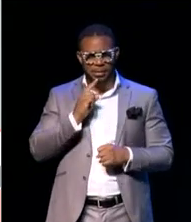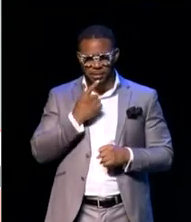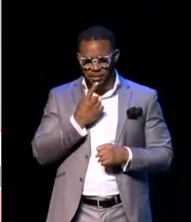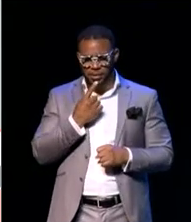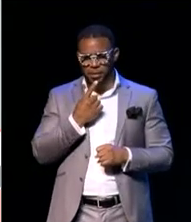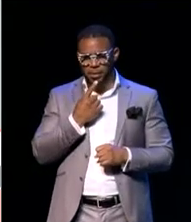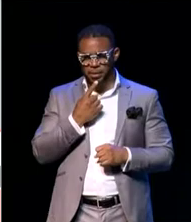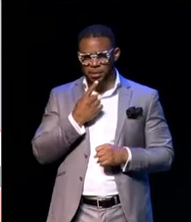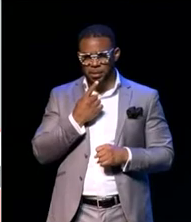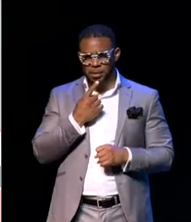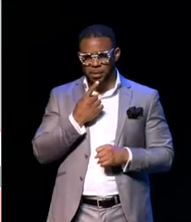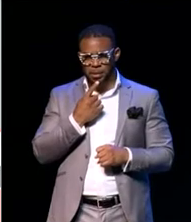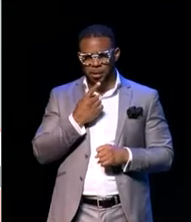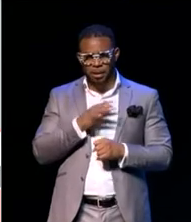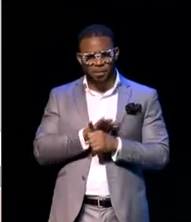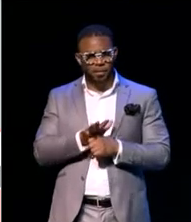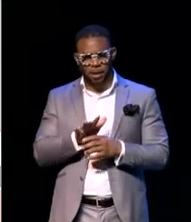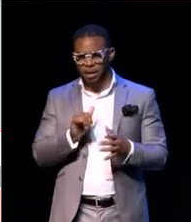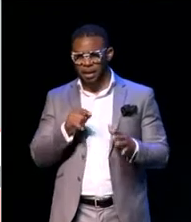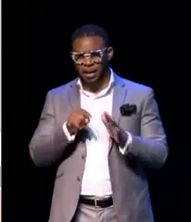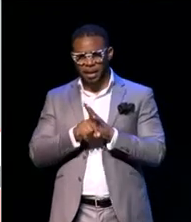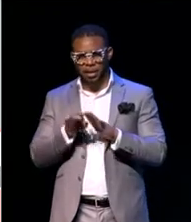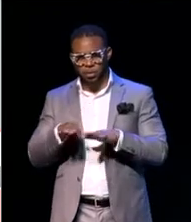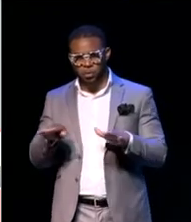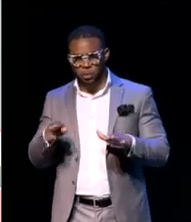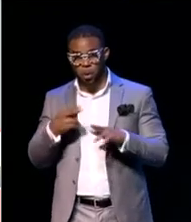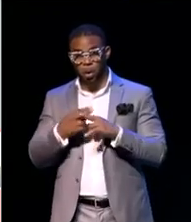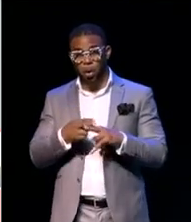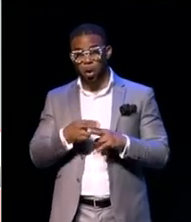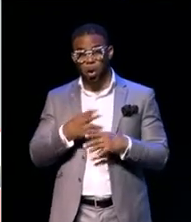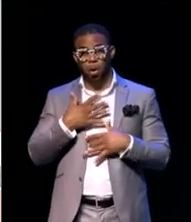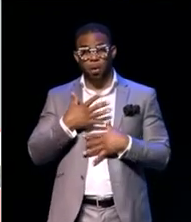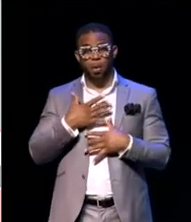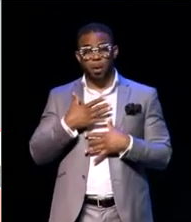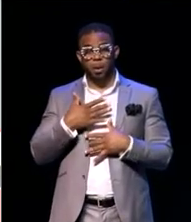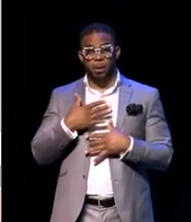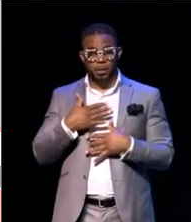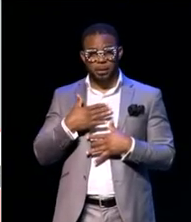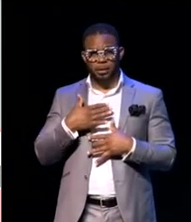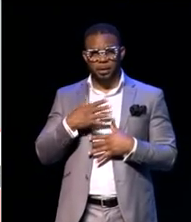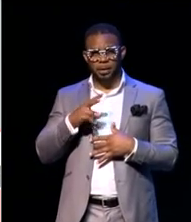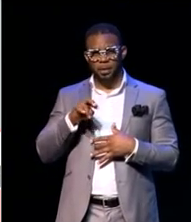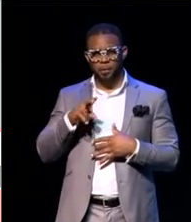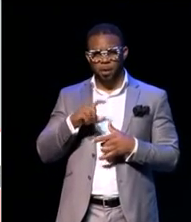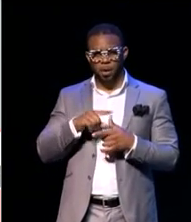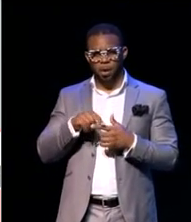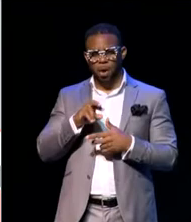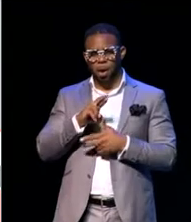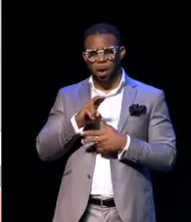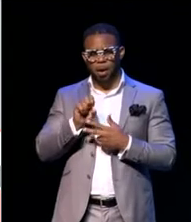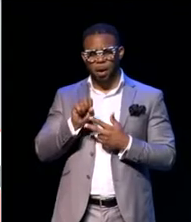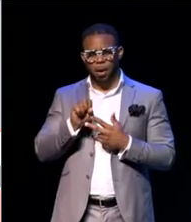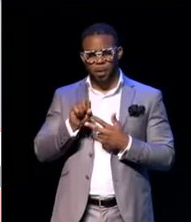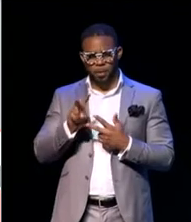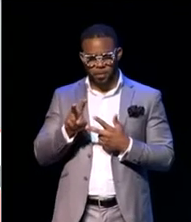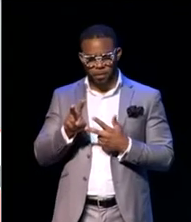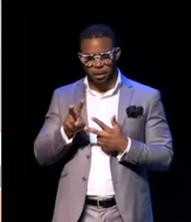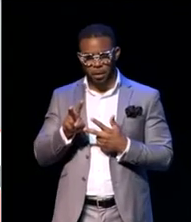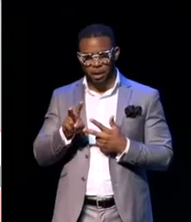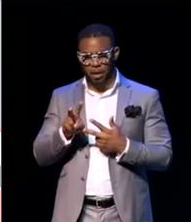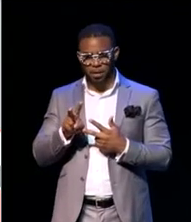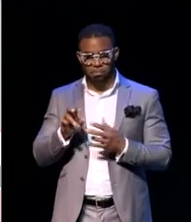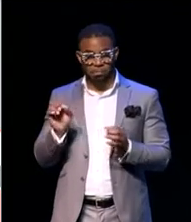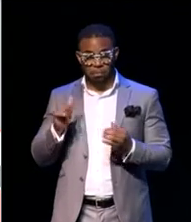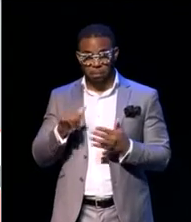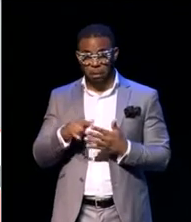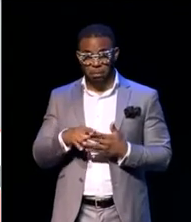serious virus that kills children called respiratory syncytial virus, RSV. Hardly any